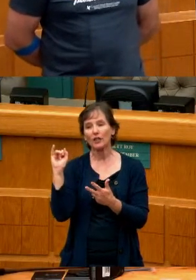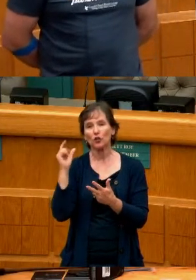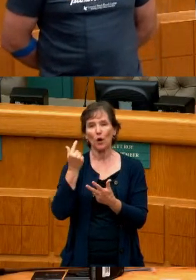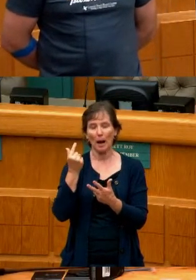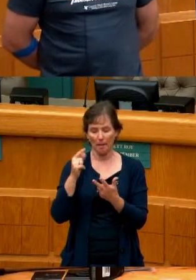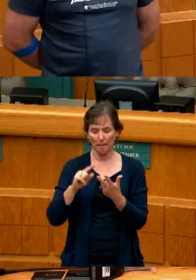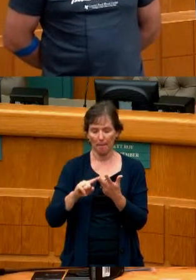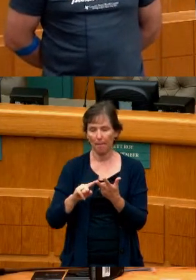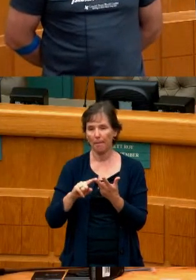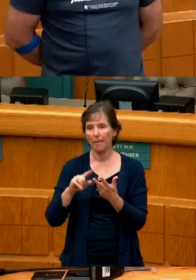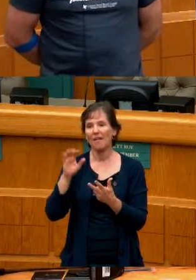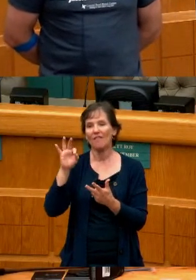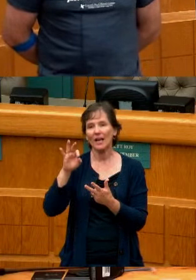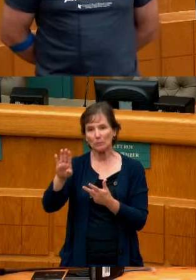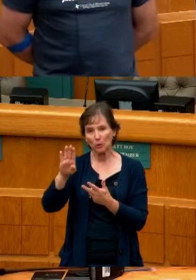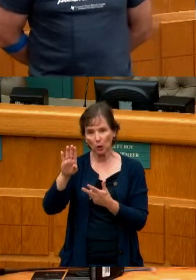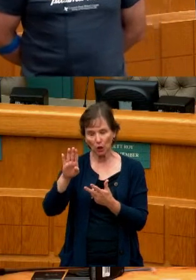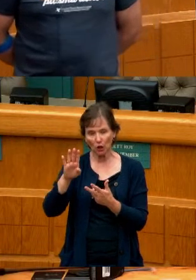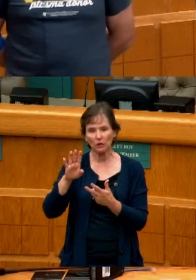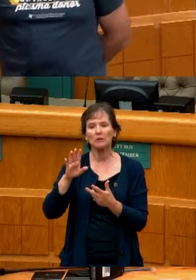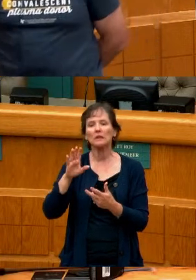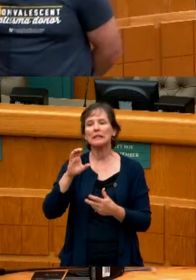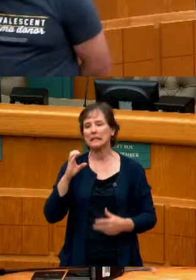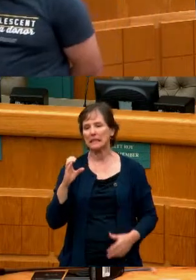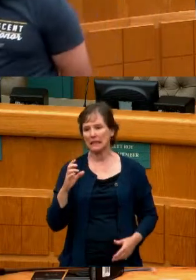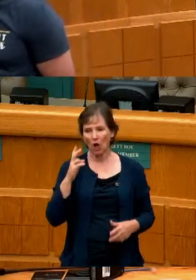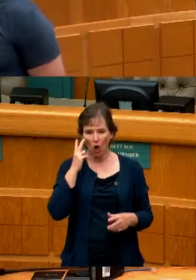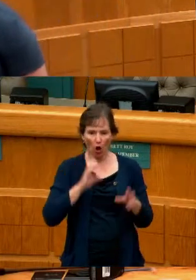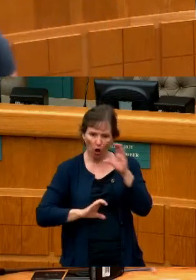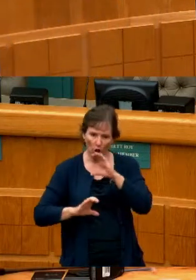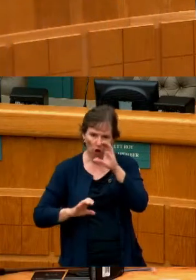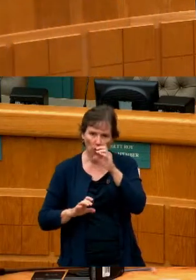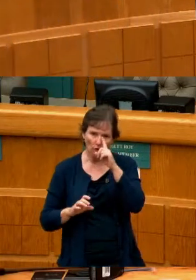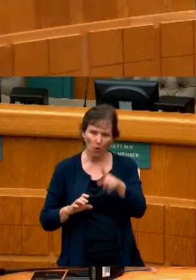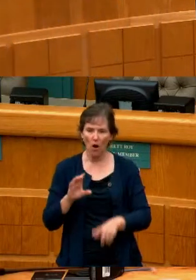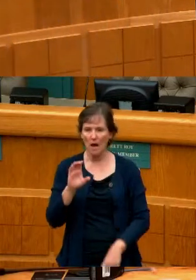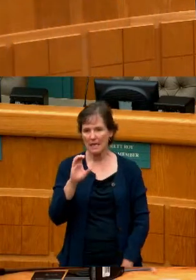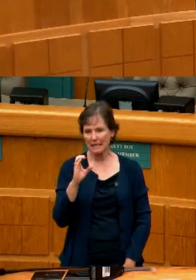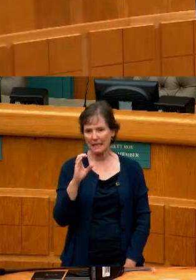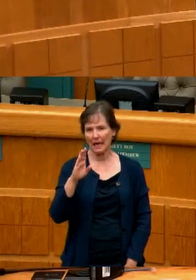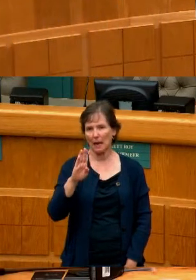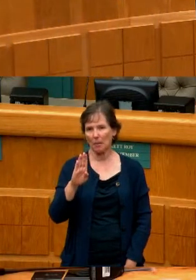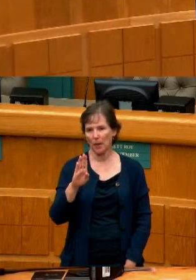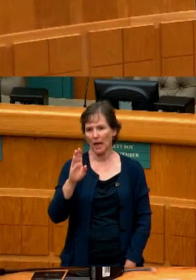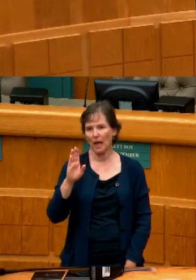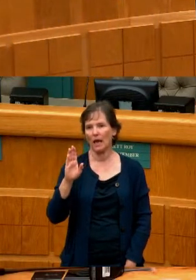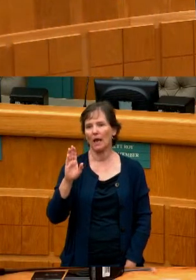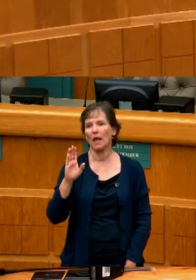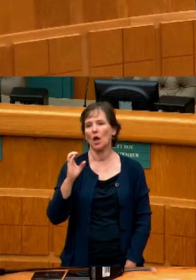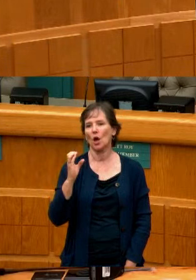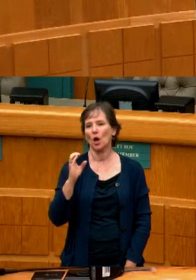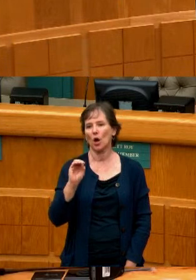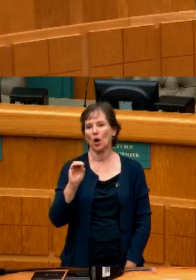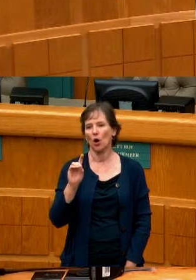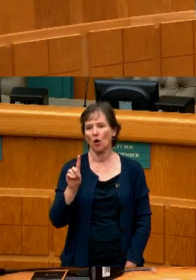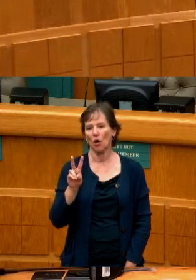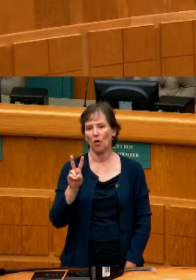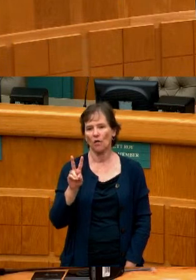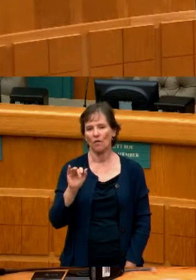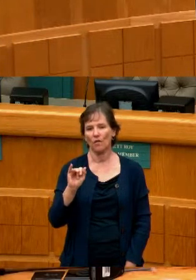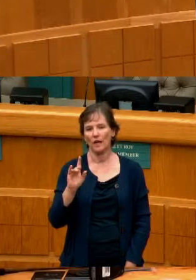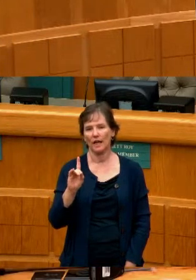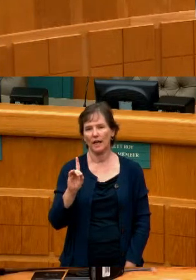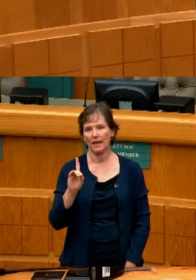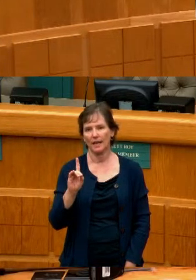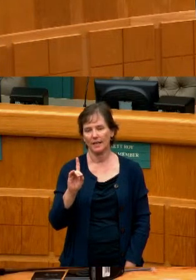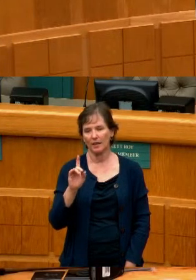COVID. You search on that on Twitter, Instagram, or Facebook, and you'll find us, follow us, and we'll put daily updates there from